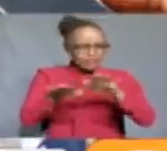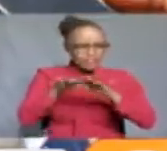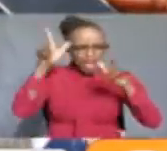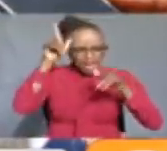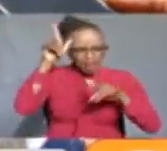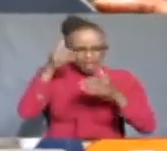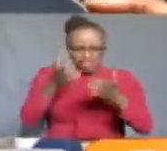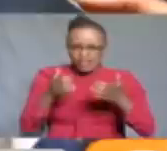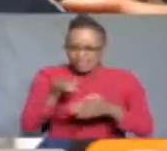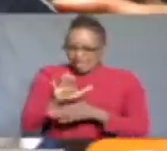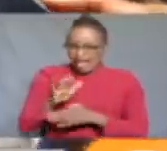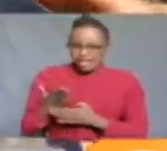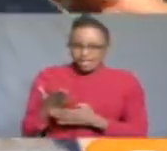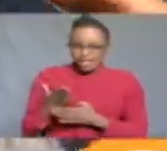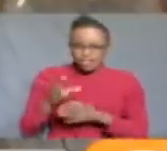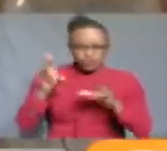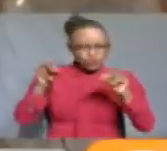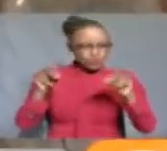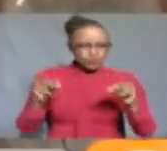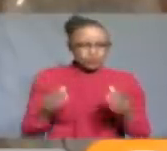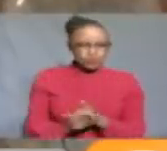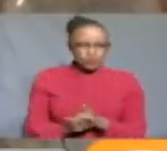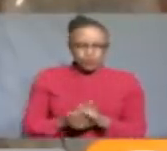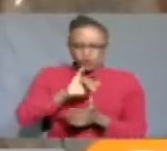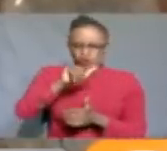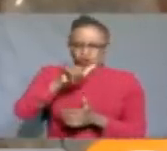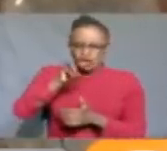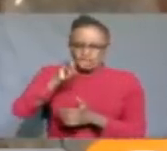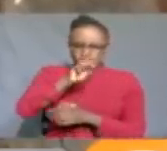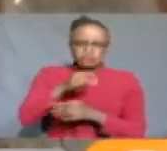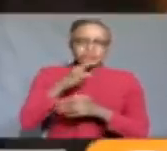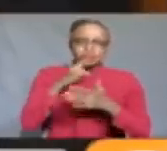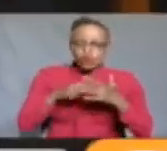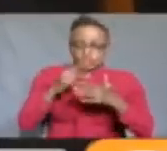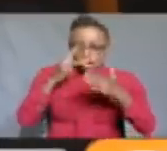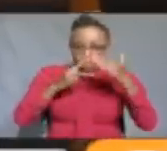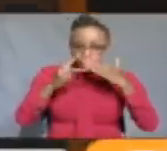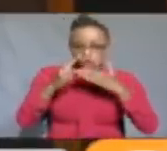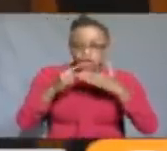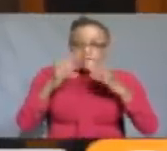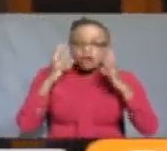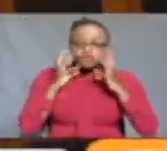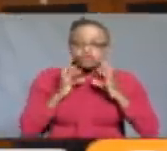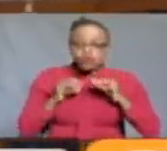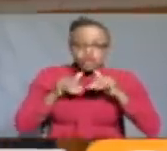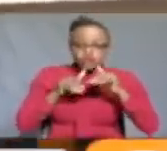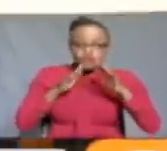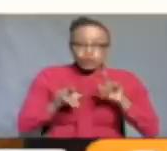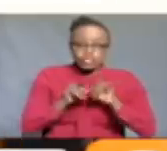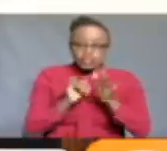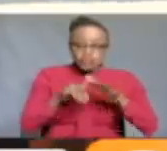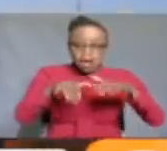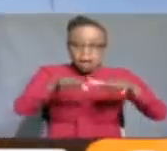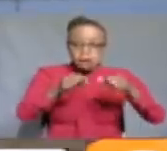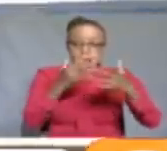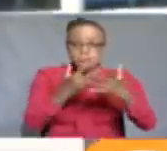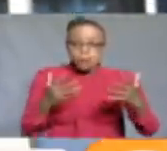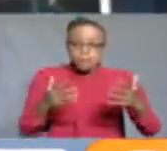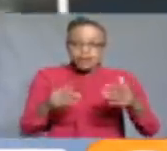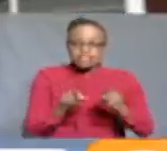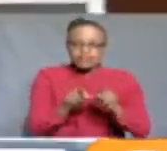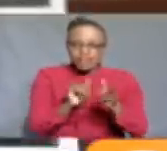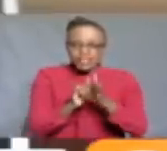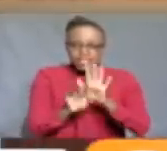Do they need her? They'll finish her. Jane Skin alleged that Prophet Owuor and his followers have taken over the property and in